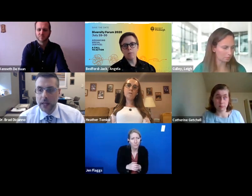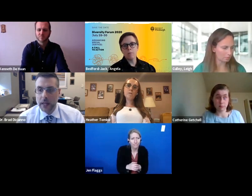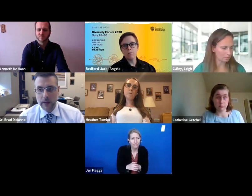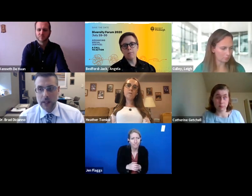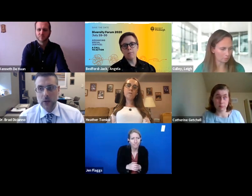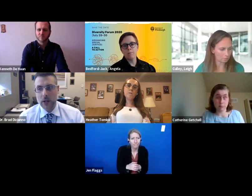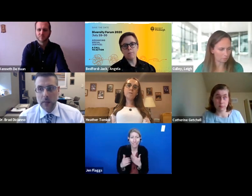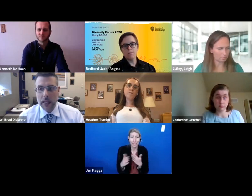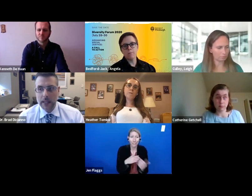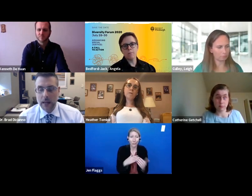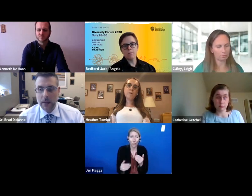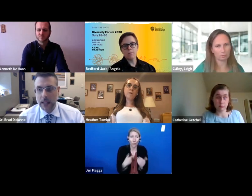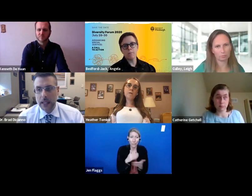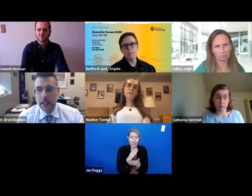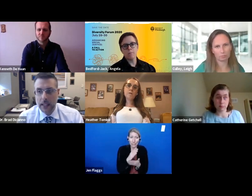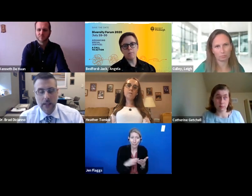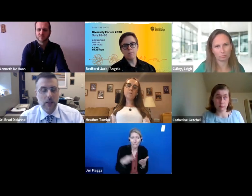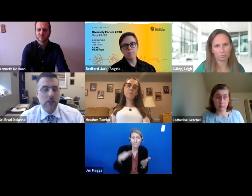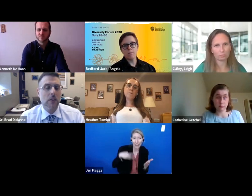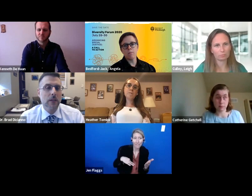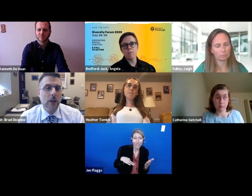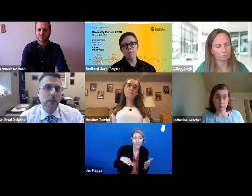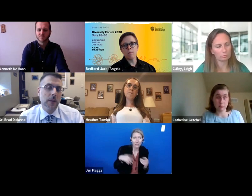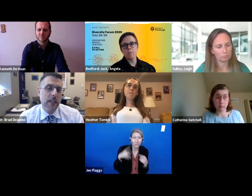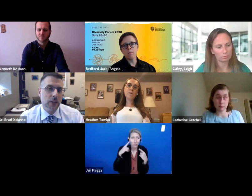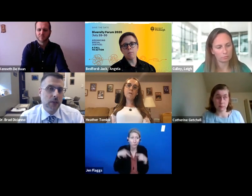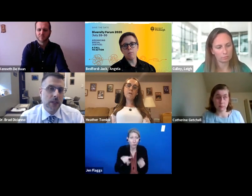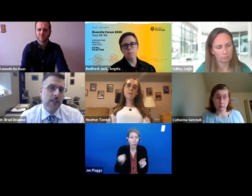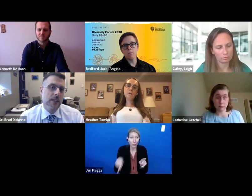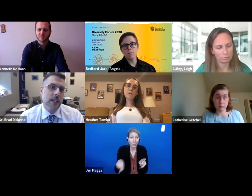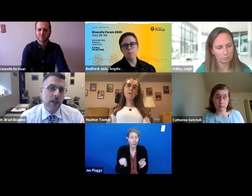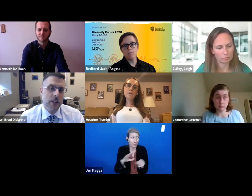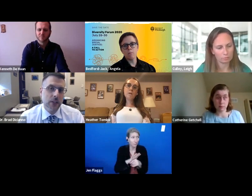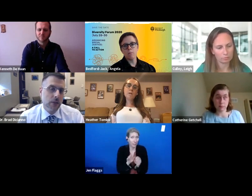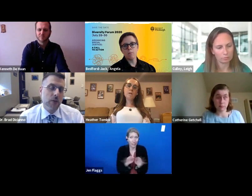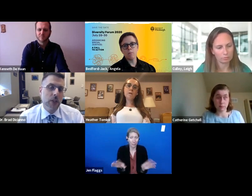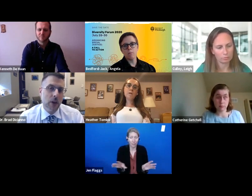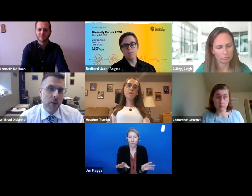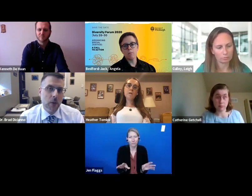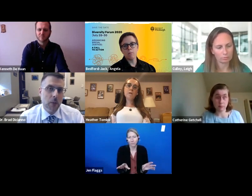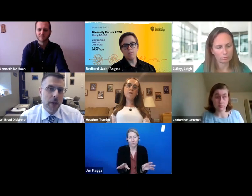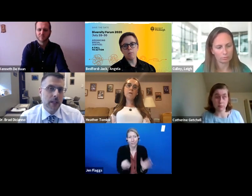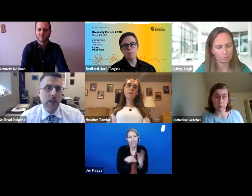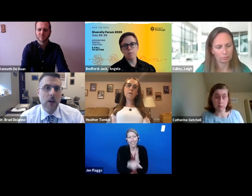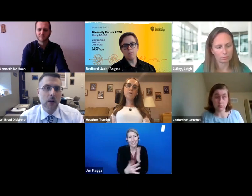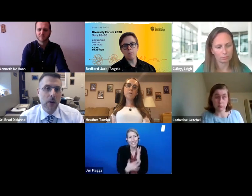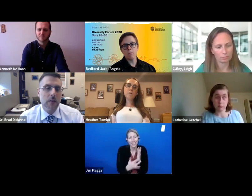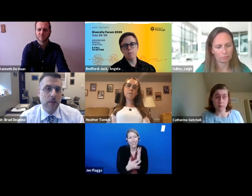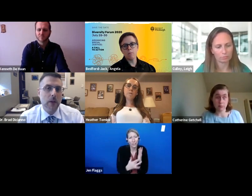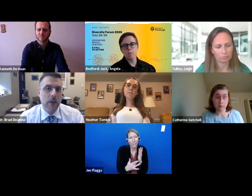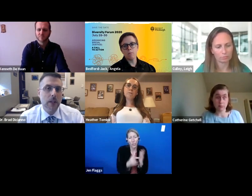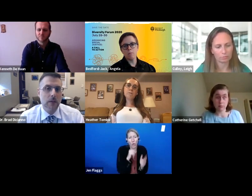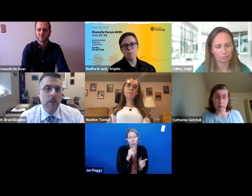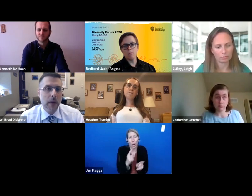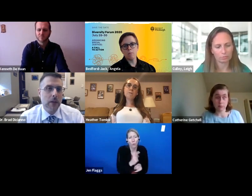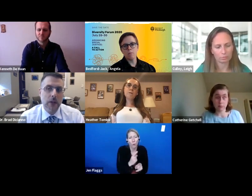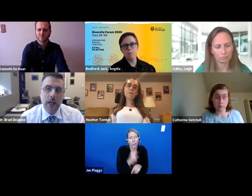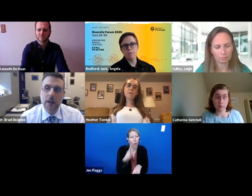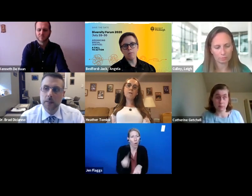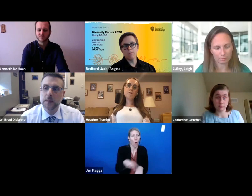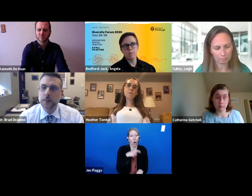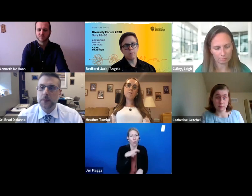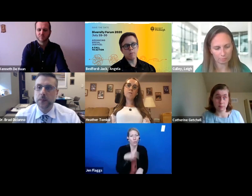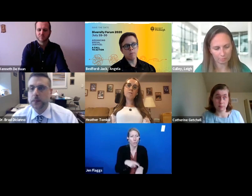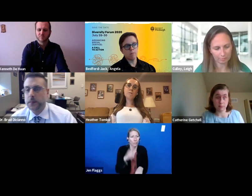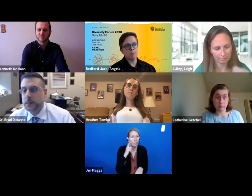some benefits during the pandemic. It doesn't solve the ultimate issue that these technologies really aren't appropriate in the long run for medical